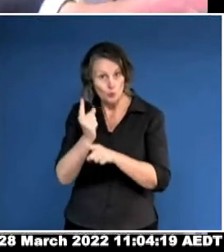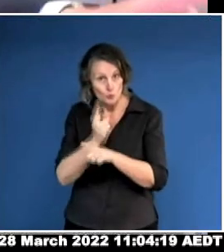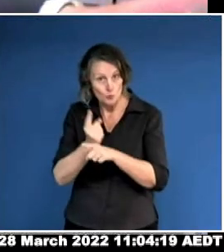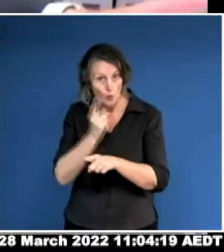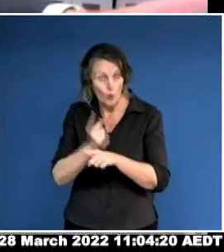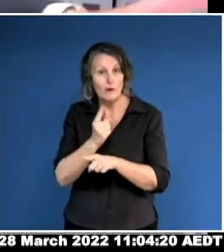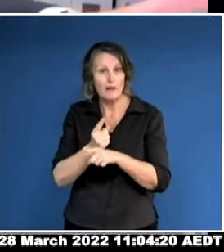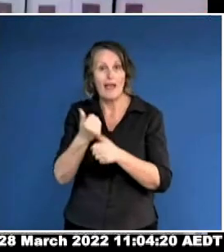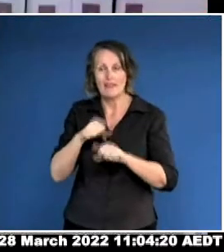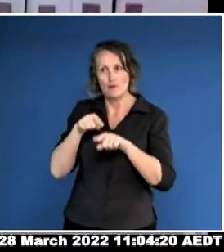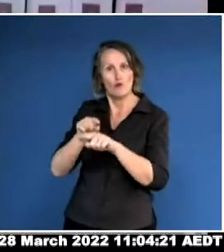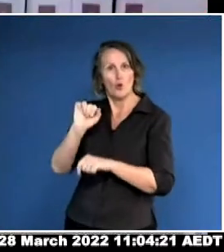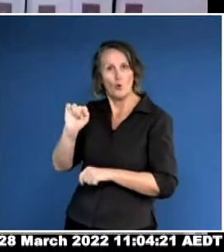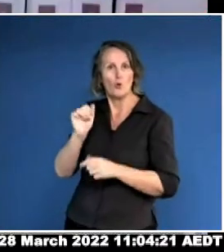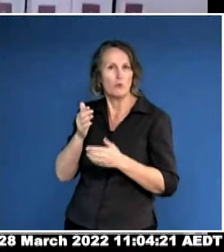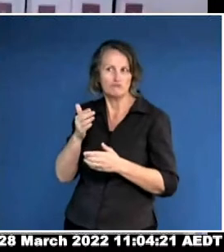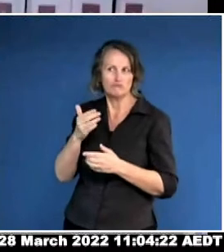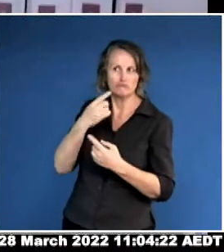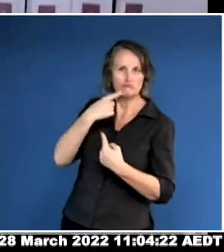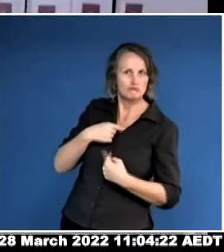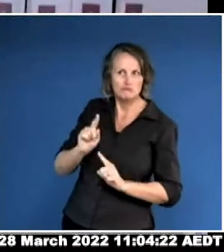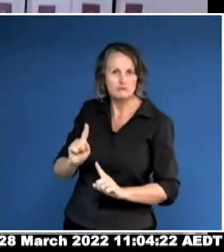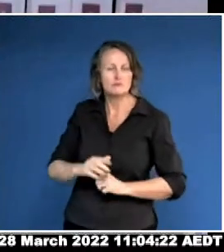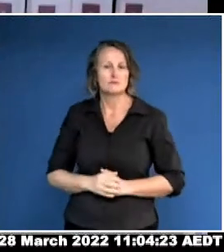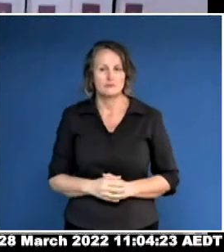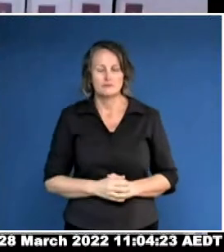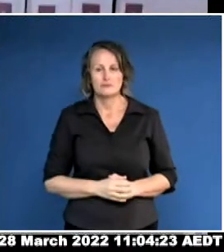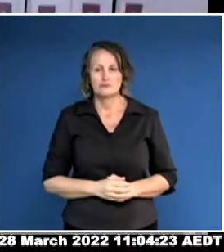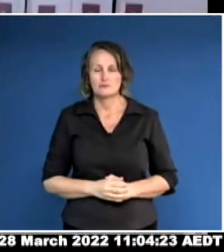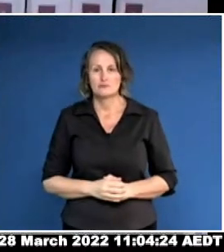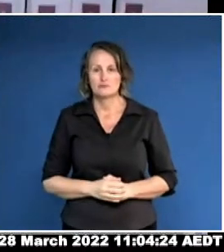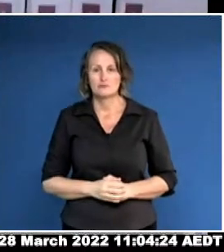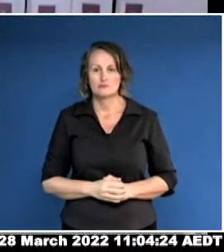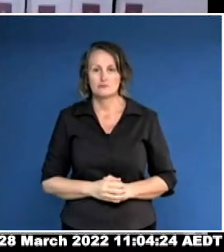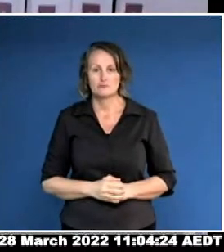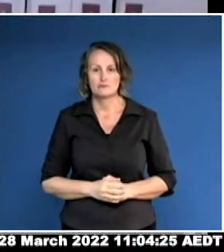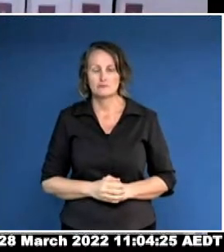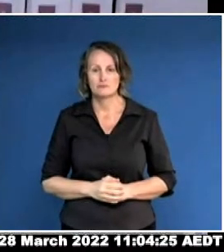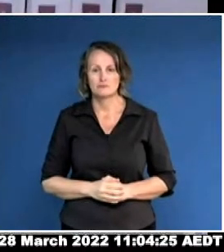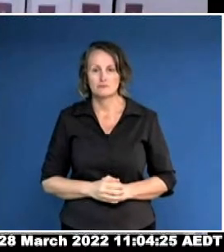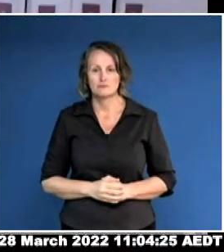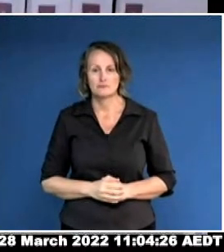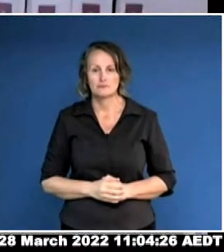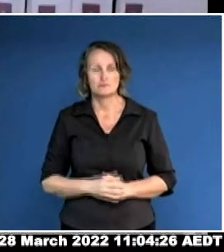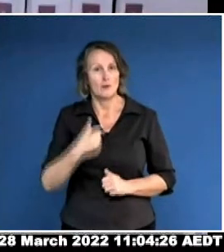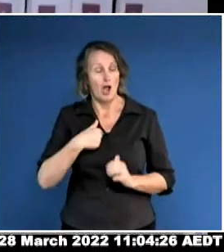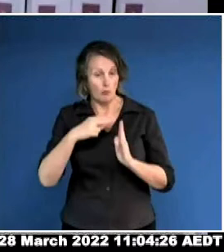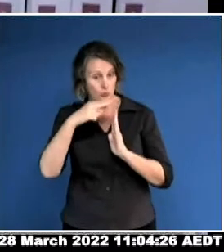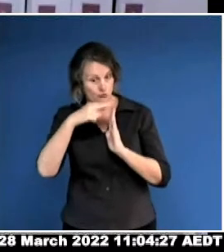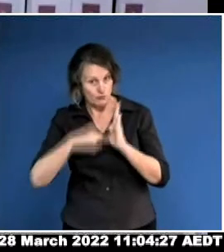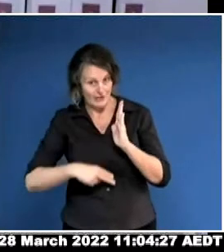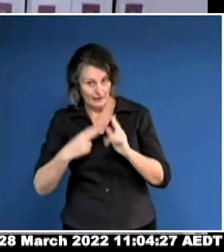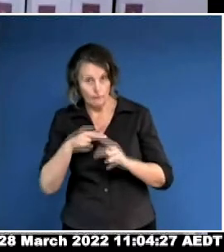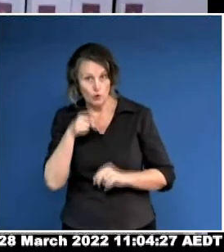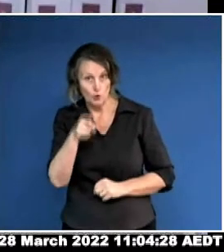then follow that, I would be grateful. Thank you. I will read you the affirmation. At the end, please